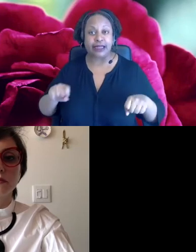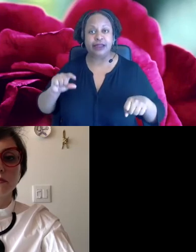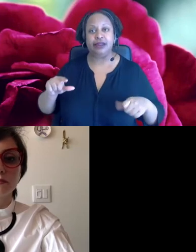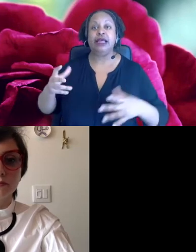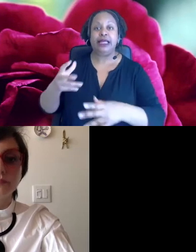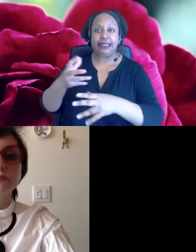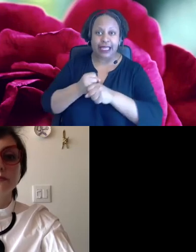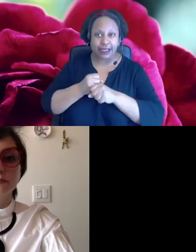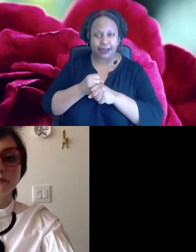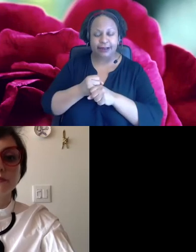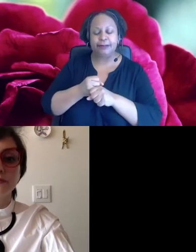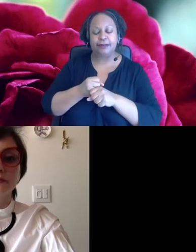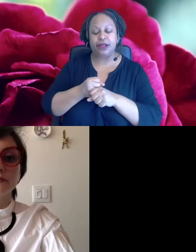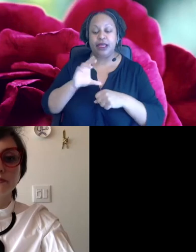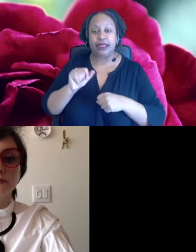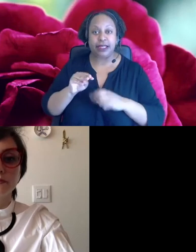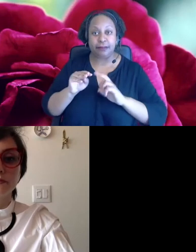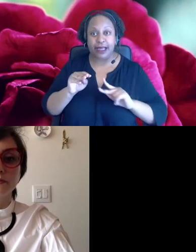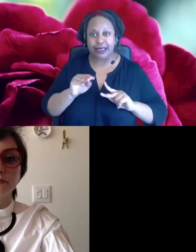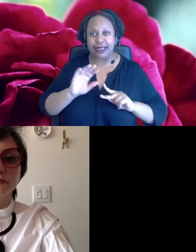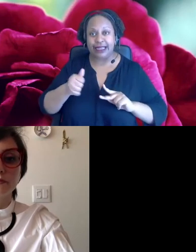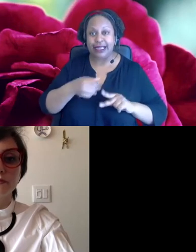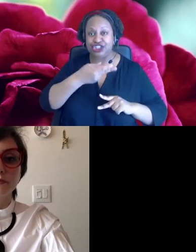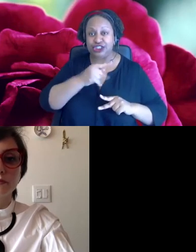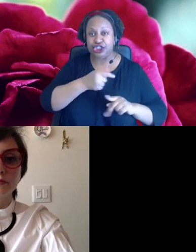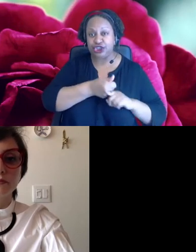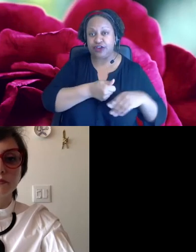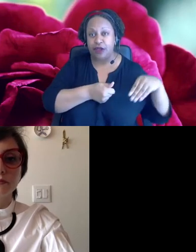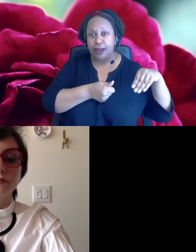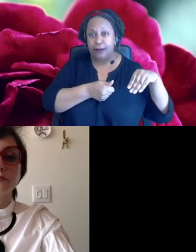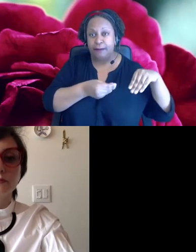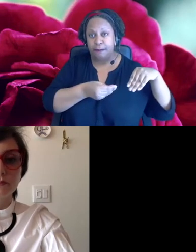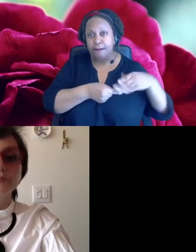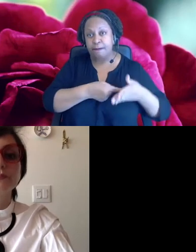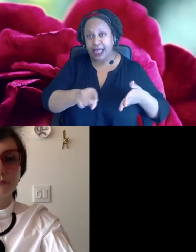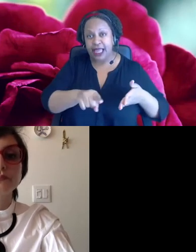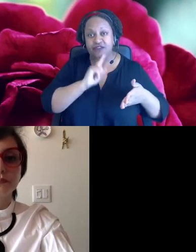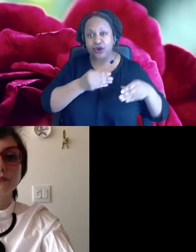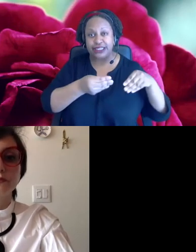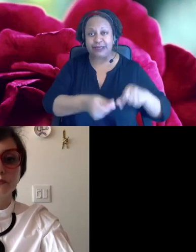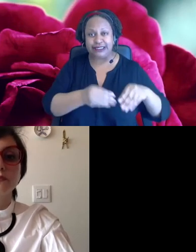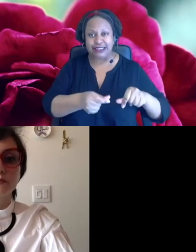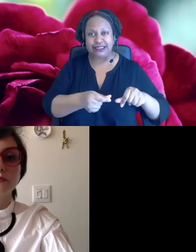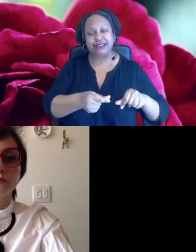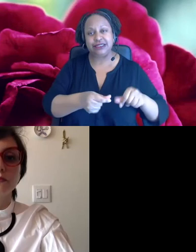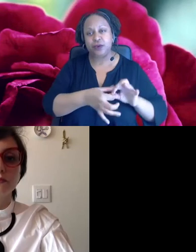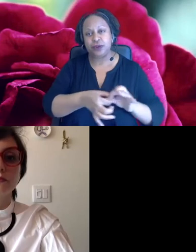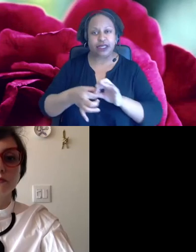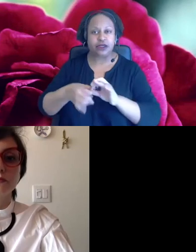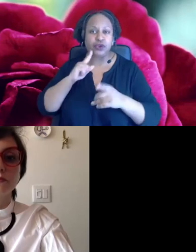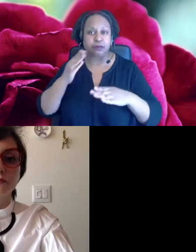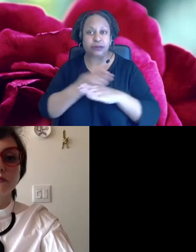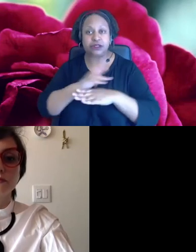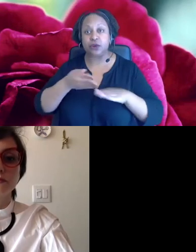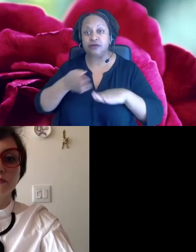dollar for dollar any HST that you pay on expenses related to your business or professional